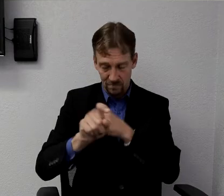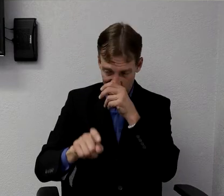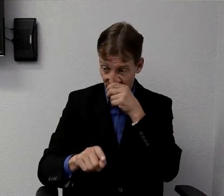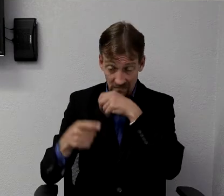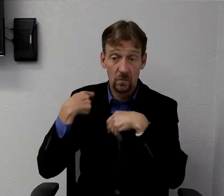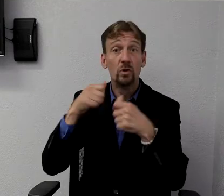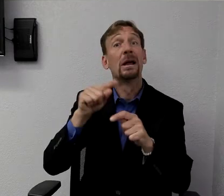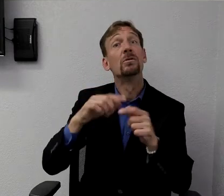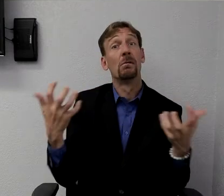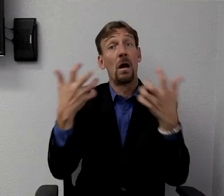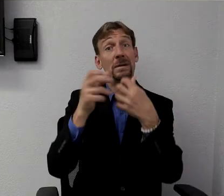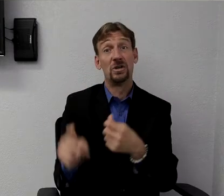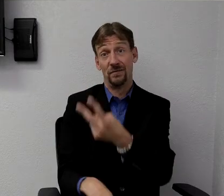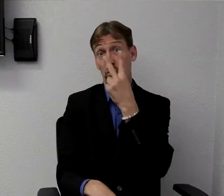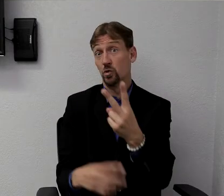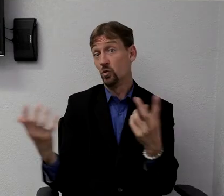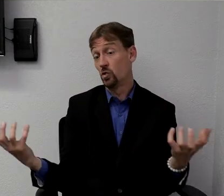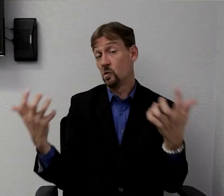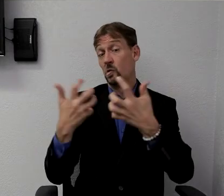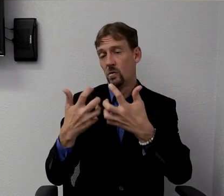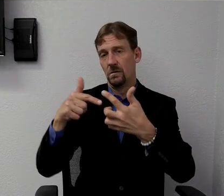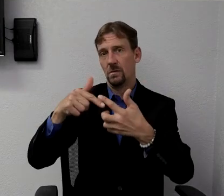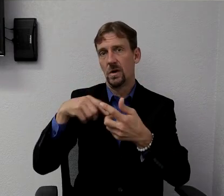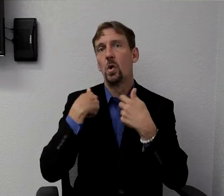that we are most likely to adopt